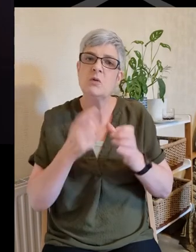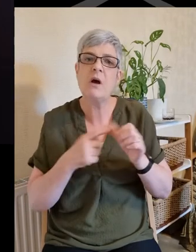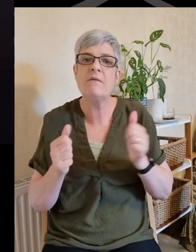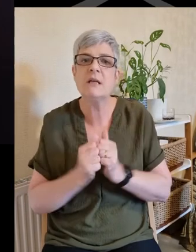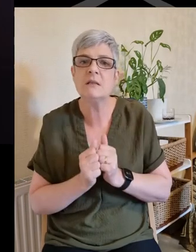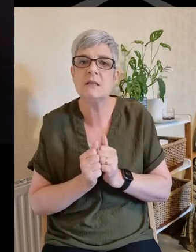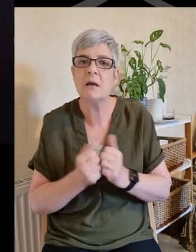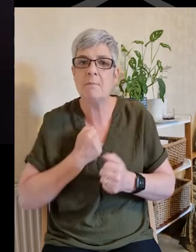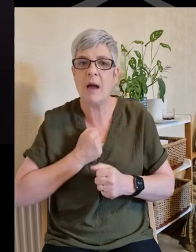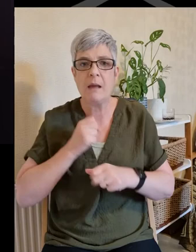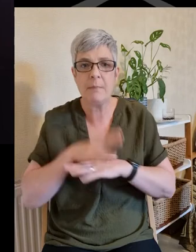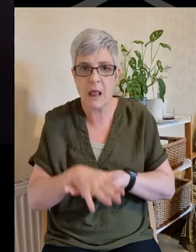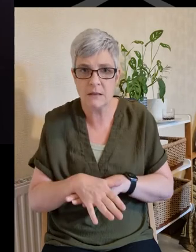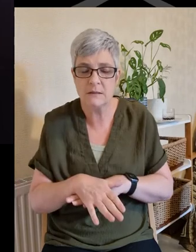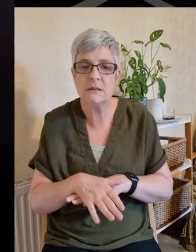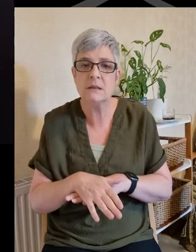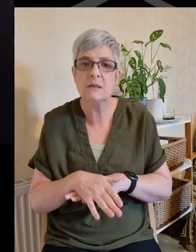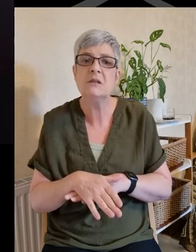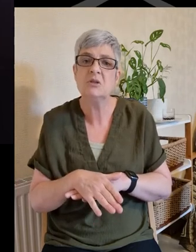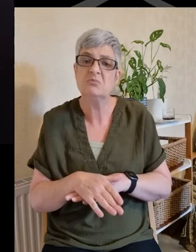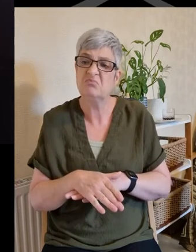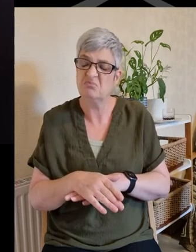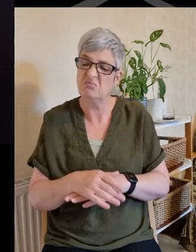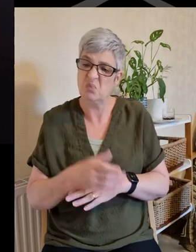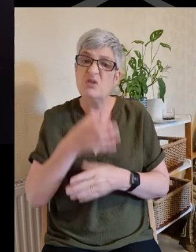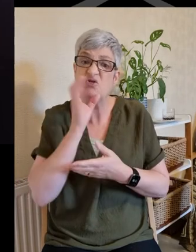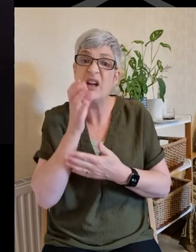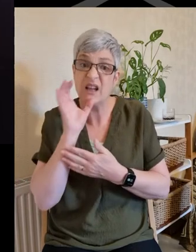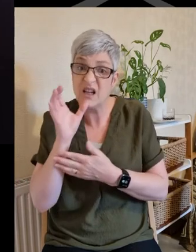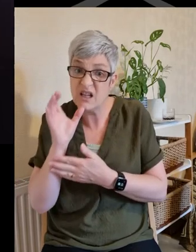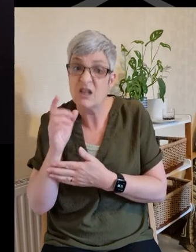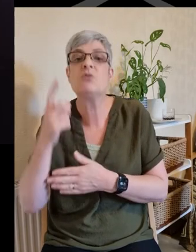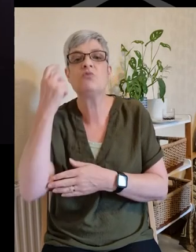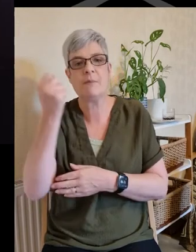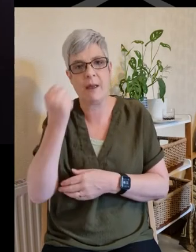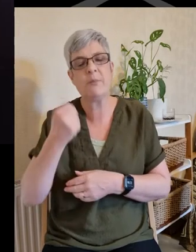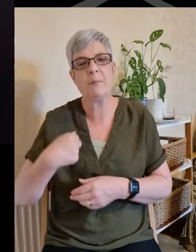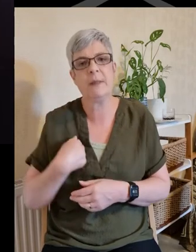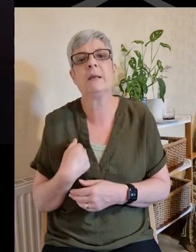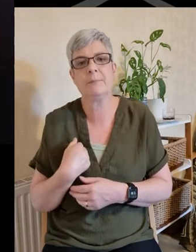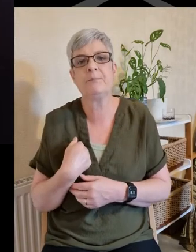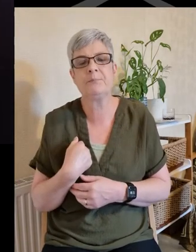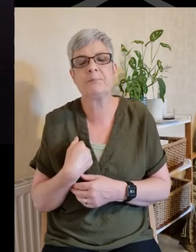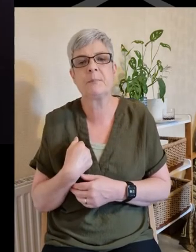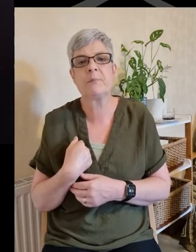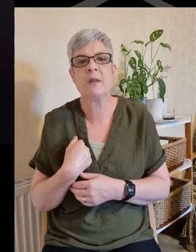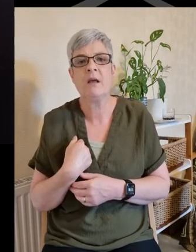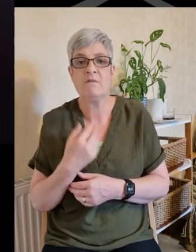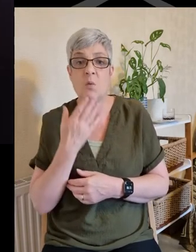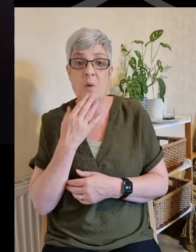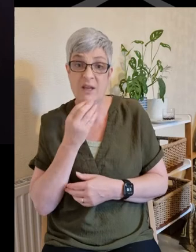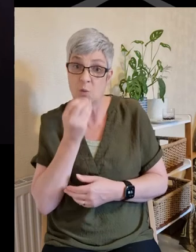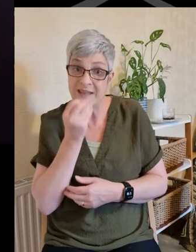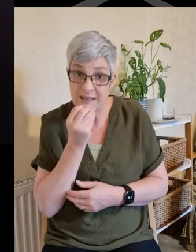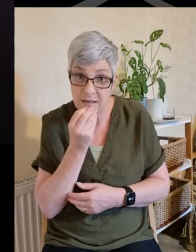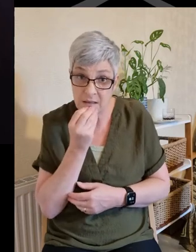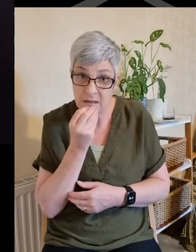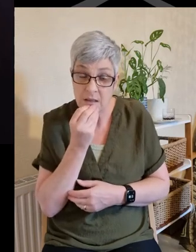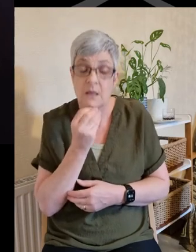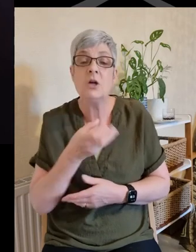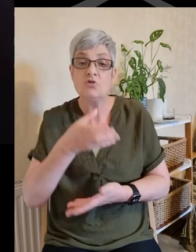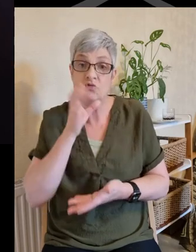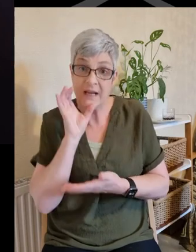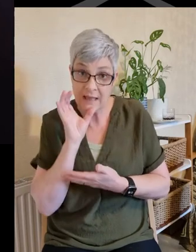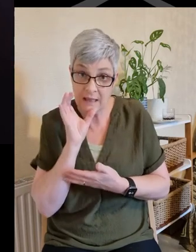in my blood. Do this whenever you drink it in remembrance of me. For when you eat this bread and drink